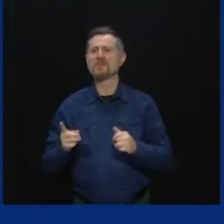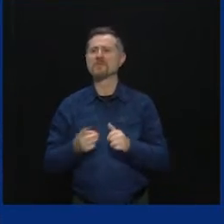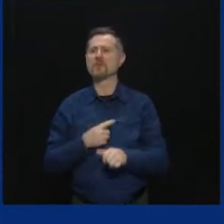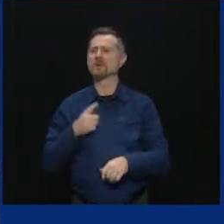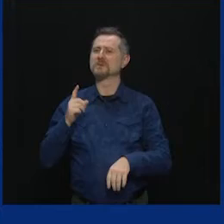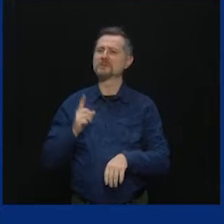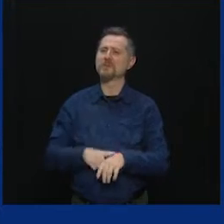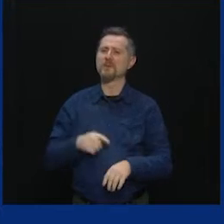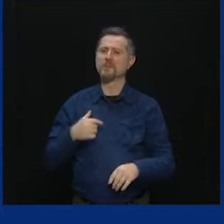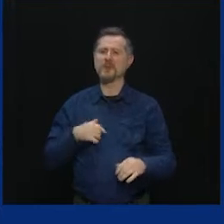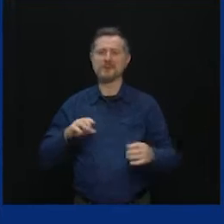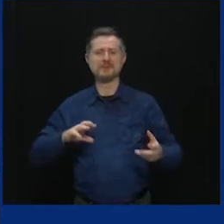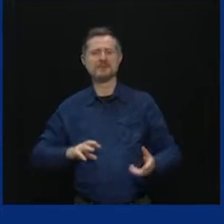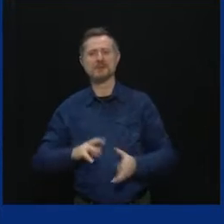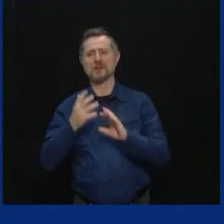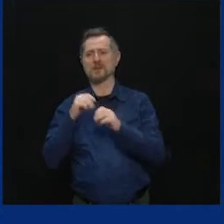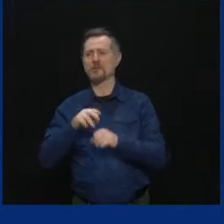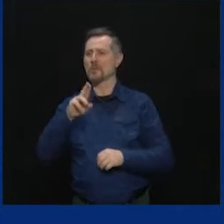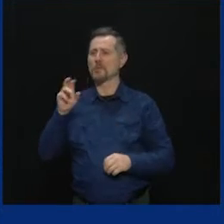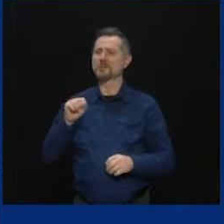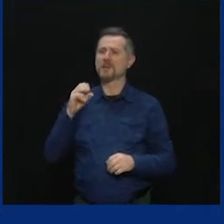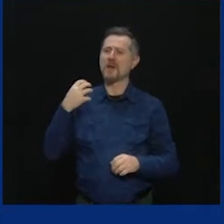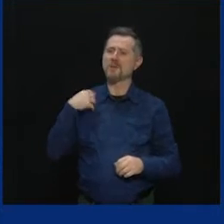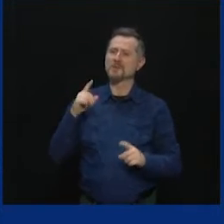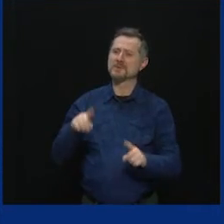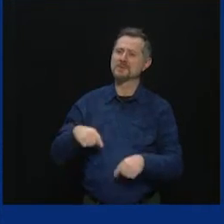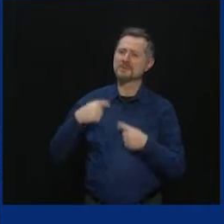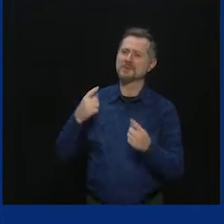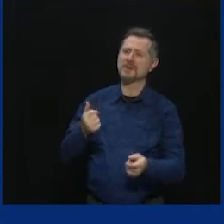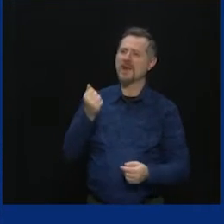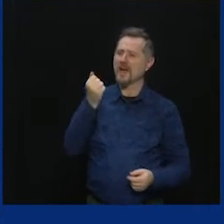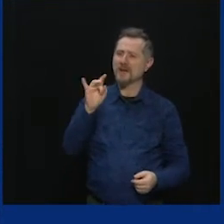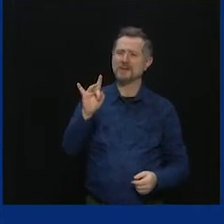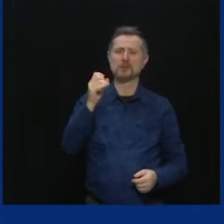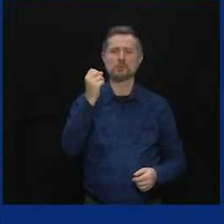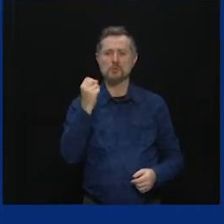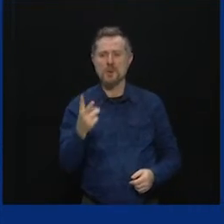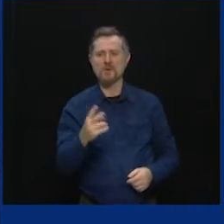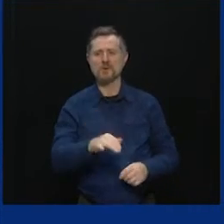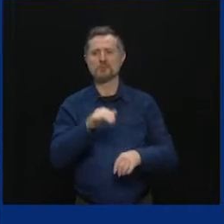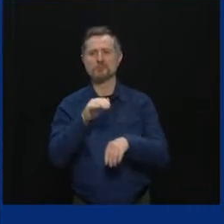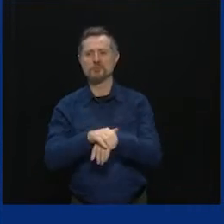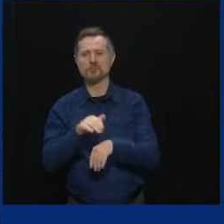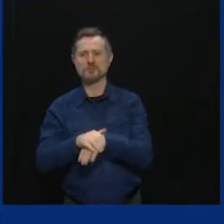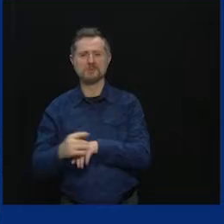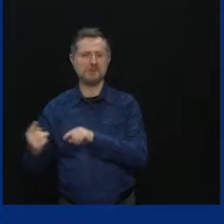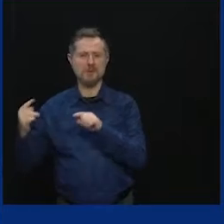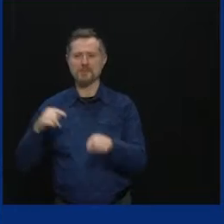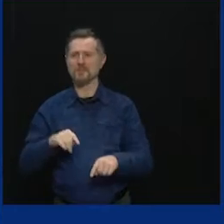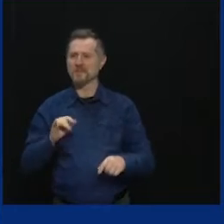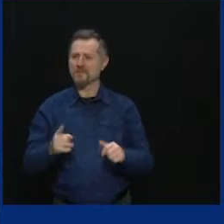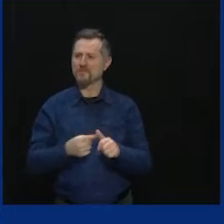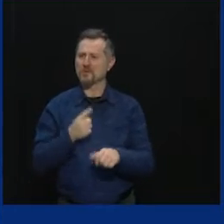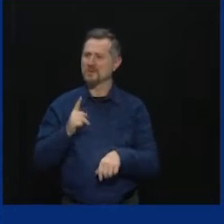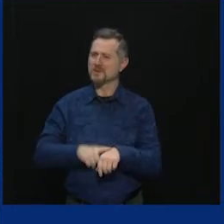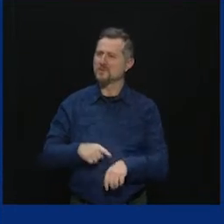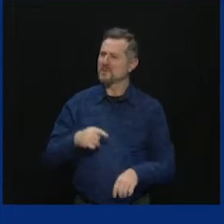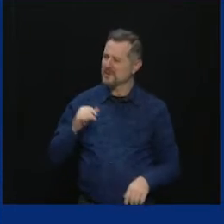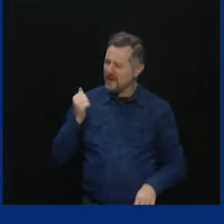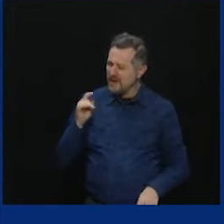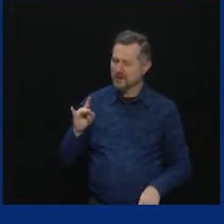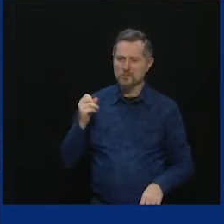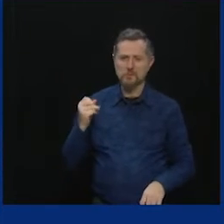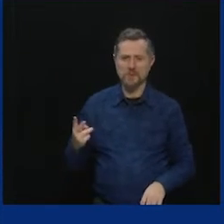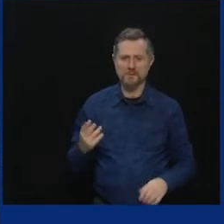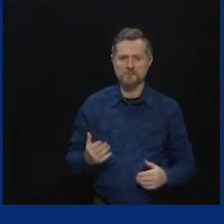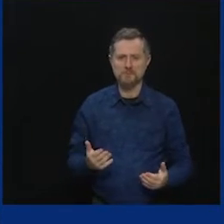Capitol since the War of 1812 by the British. First attack on the U.S. Capitol since the war in